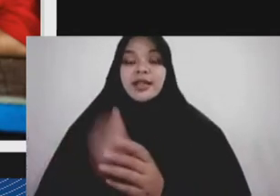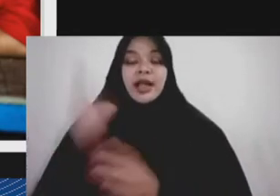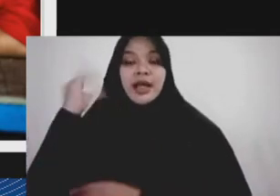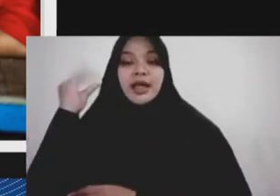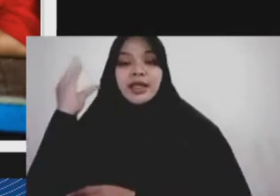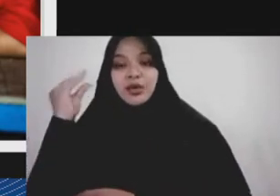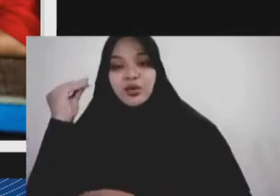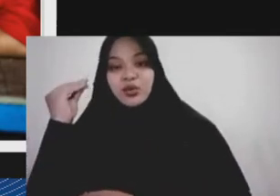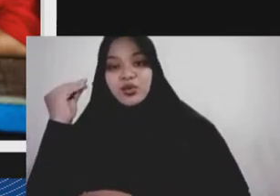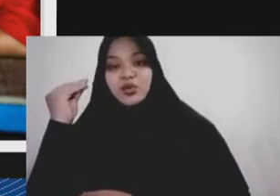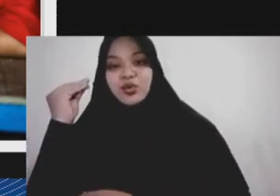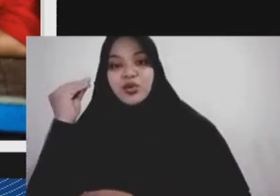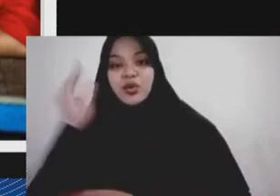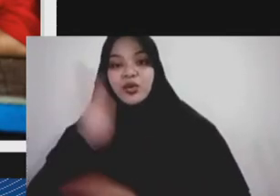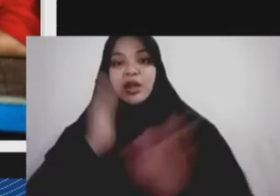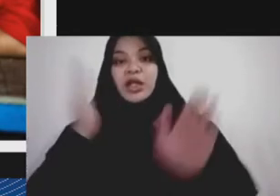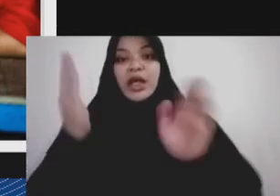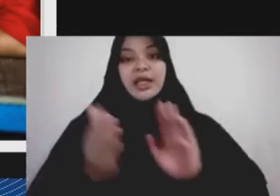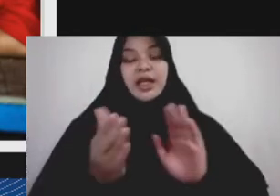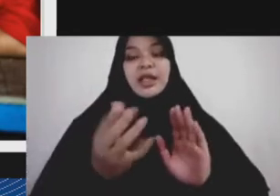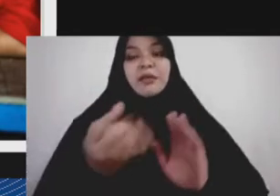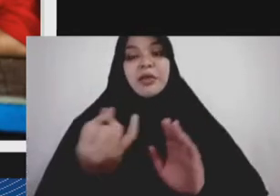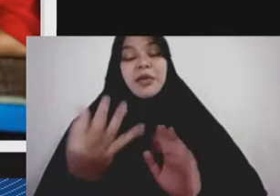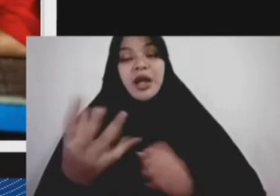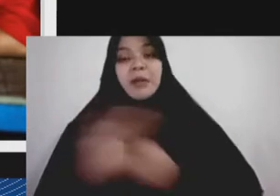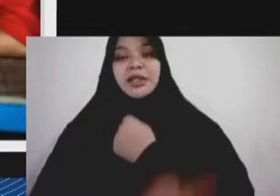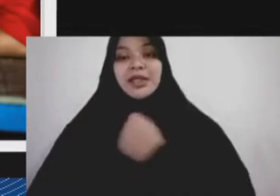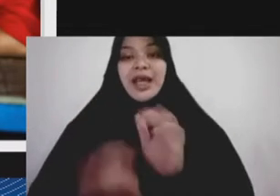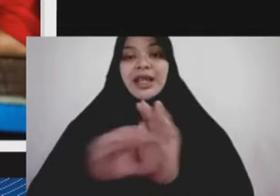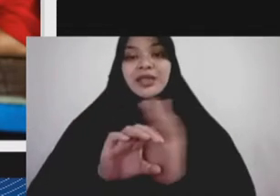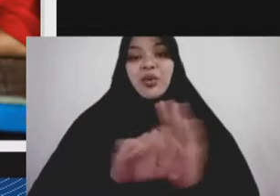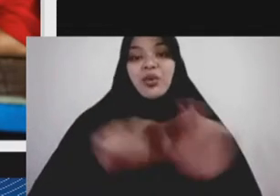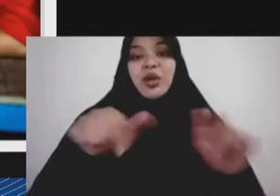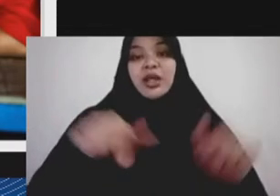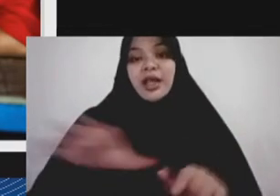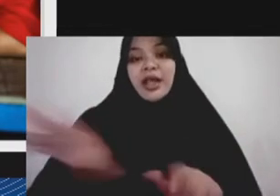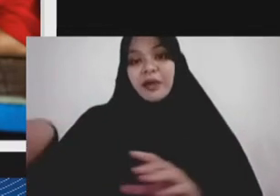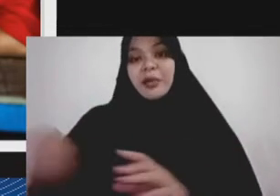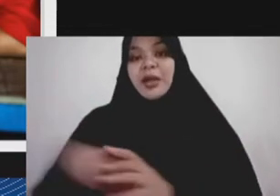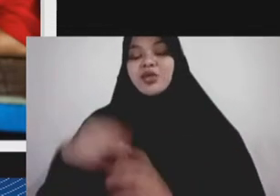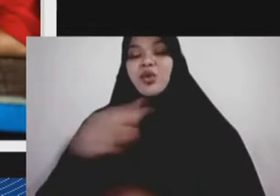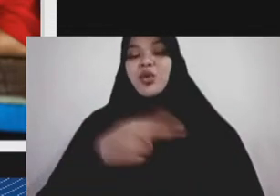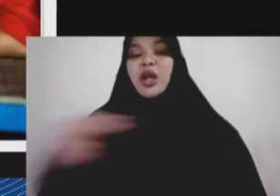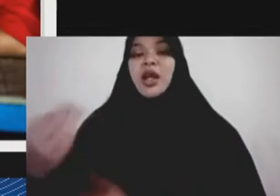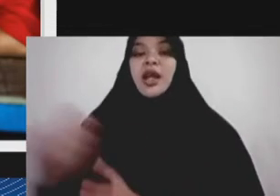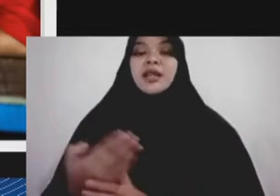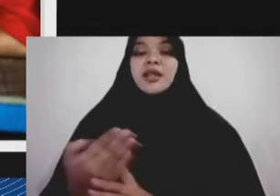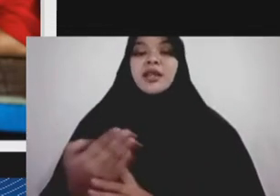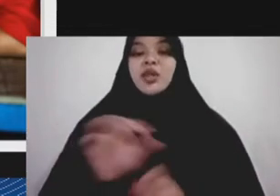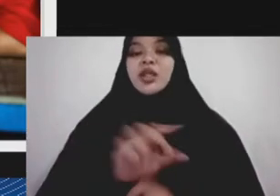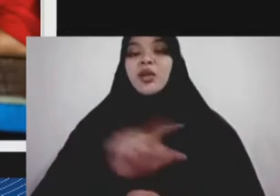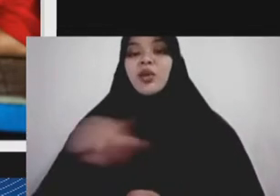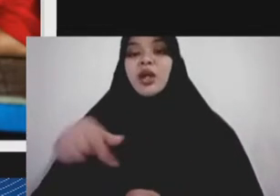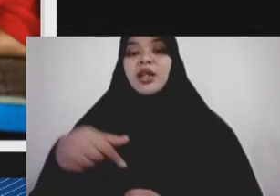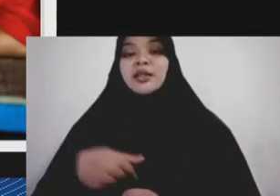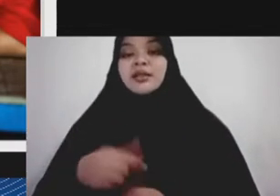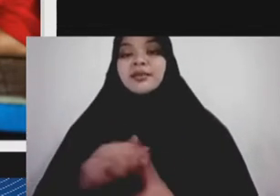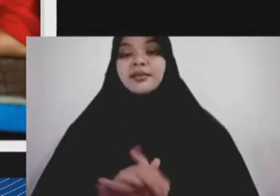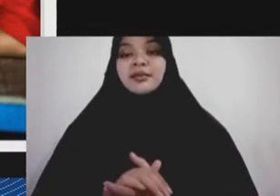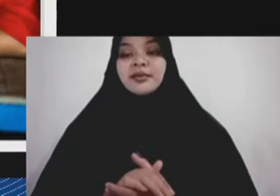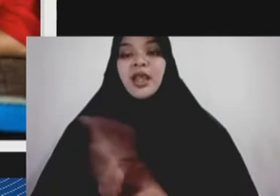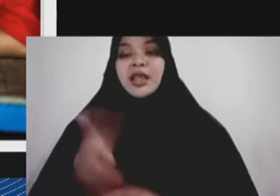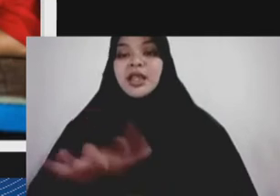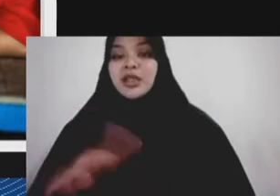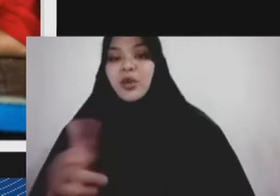face in several countries, including in Indonesia, where access to the internet and stable internet in rural